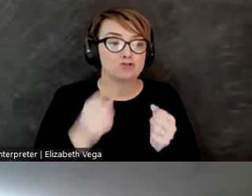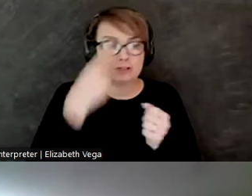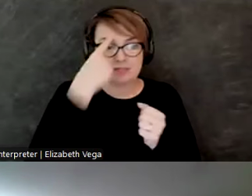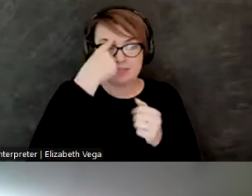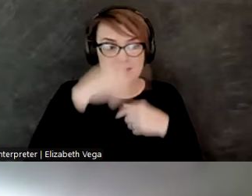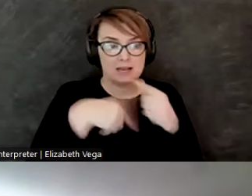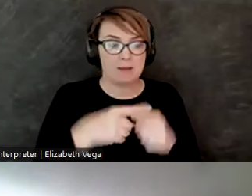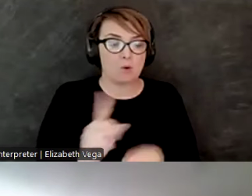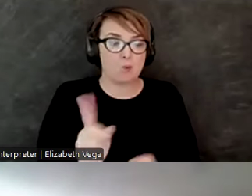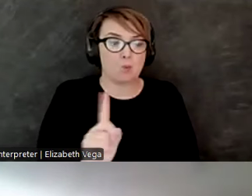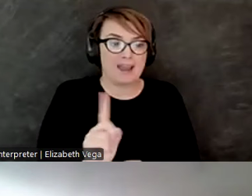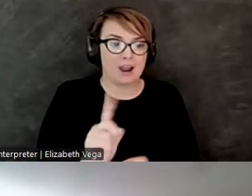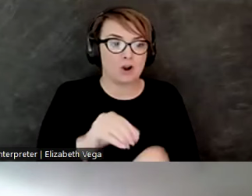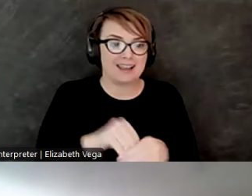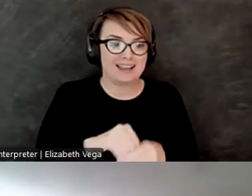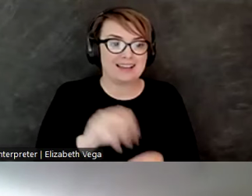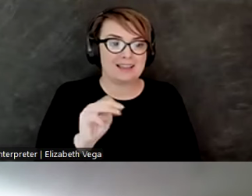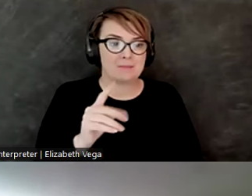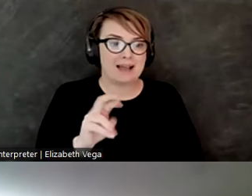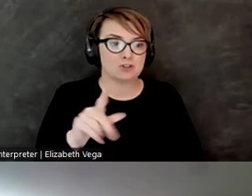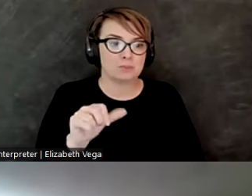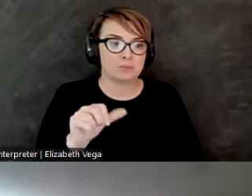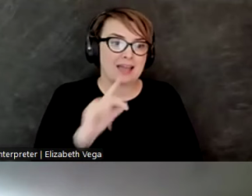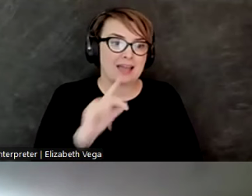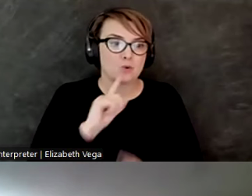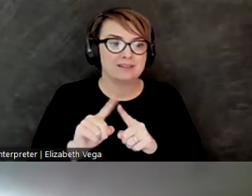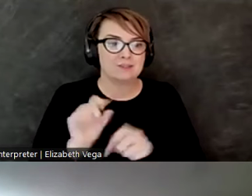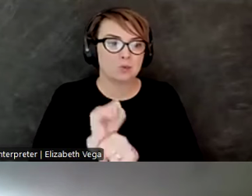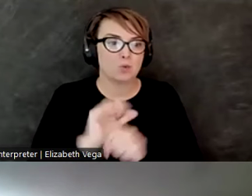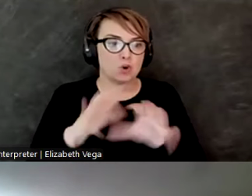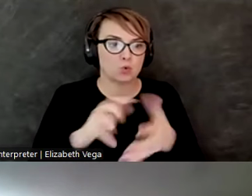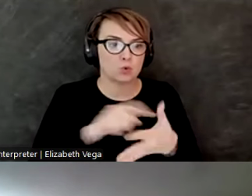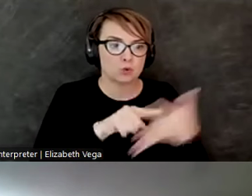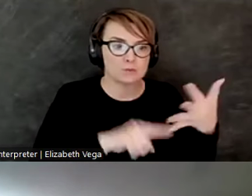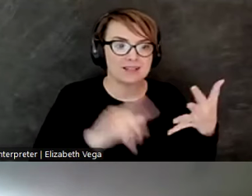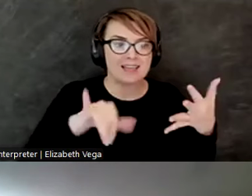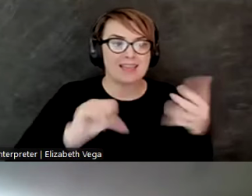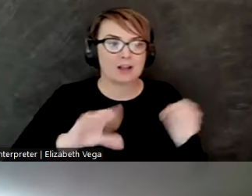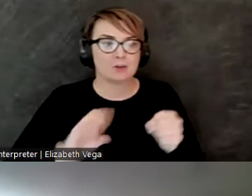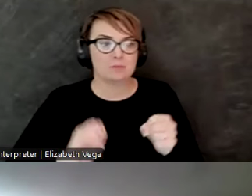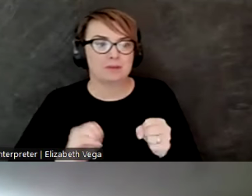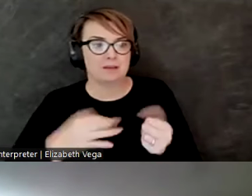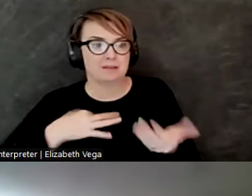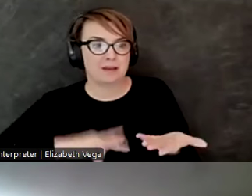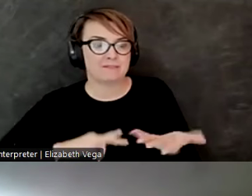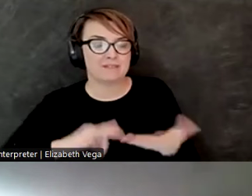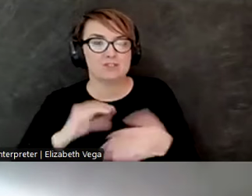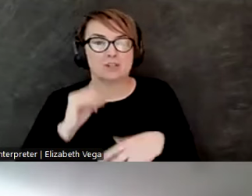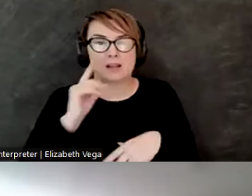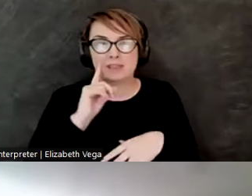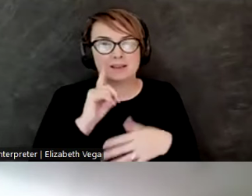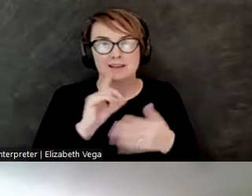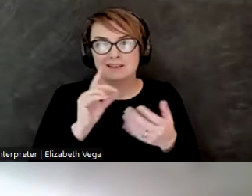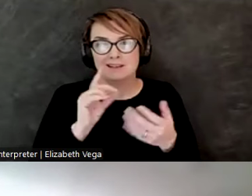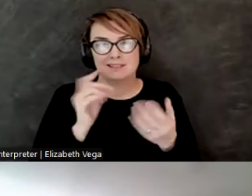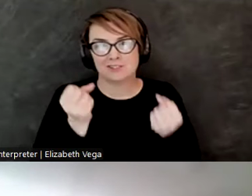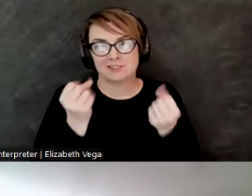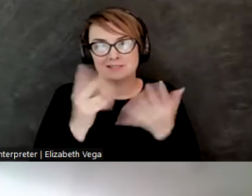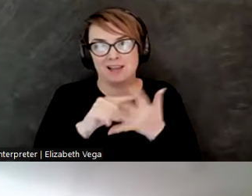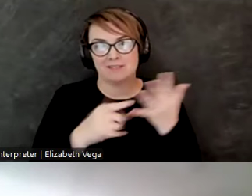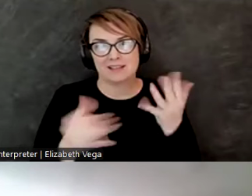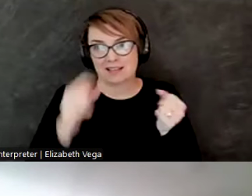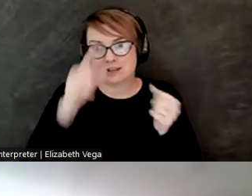work groups, you know, that kind of information would be beneficial. And I can think of, you know, there's just a number of things right off the bat. So